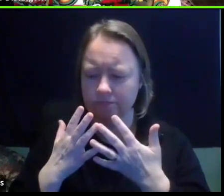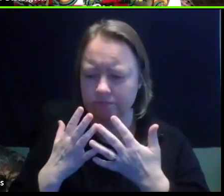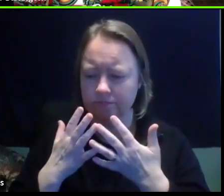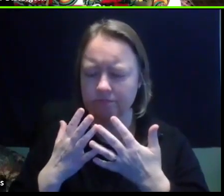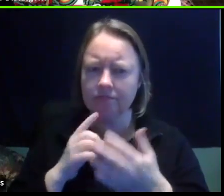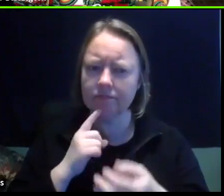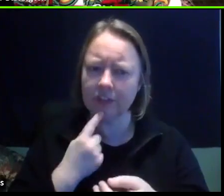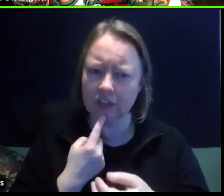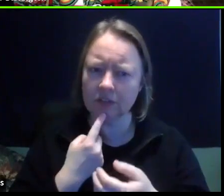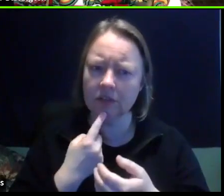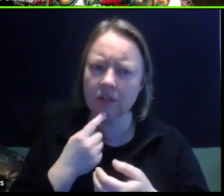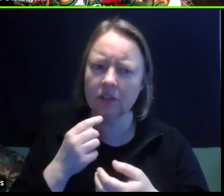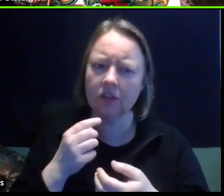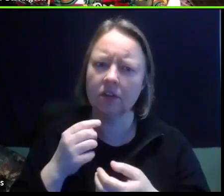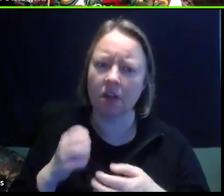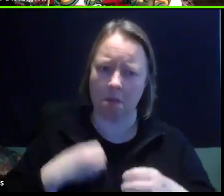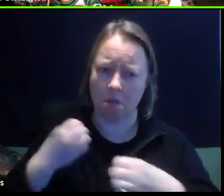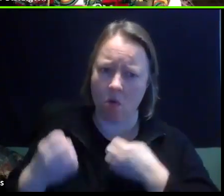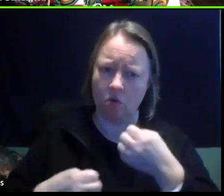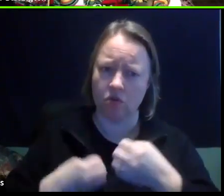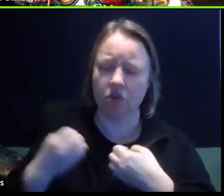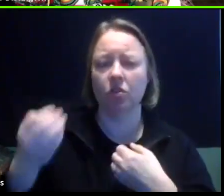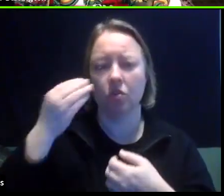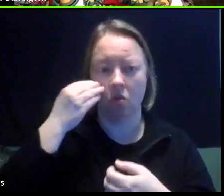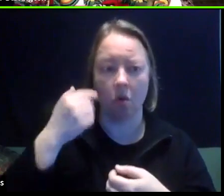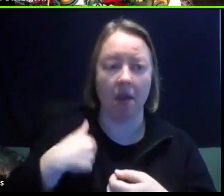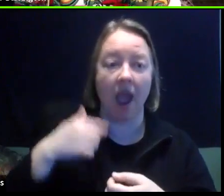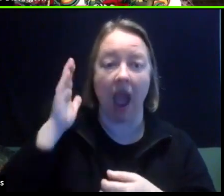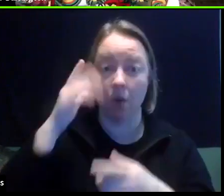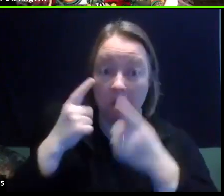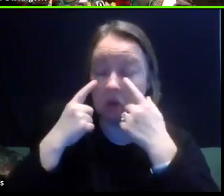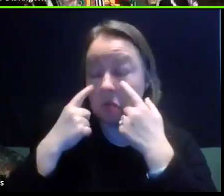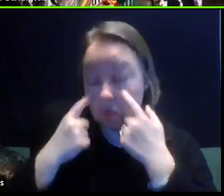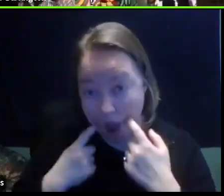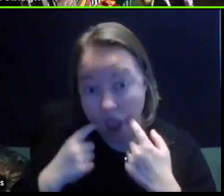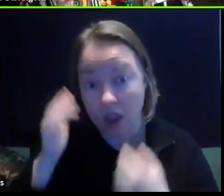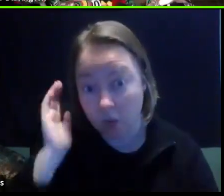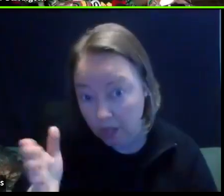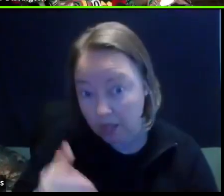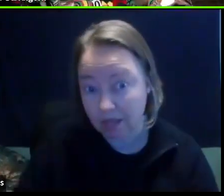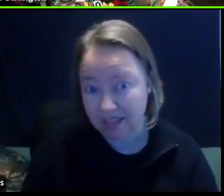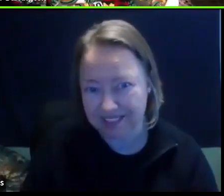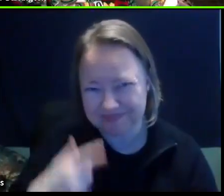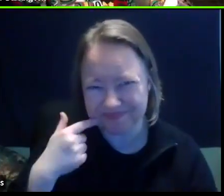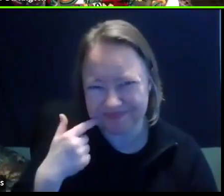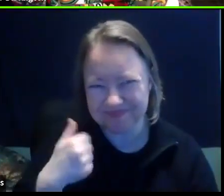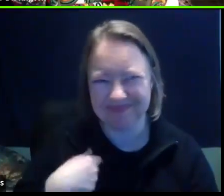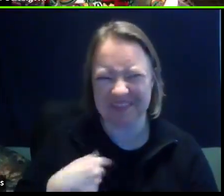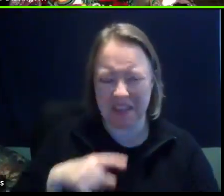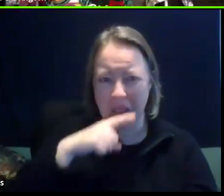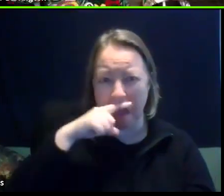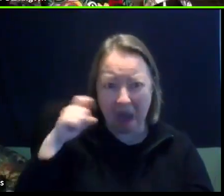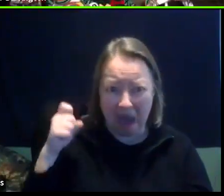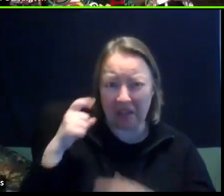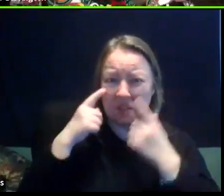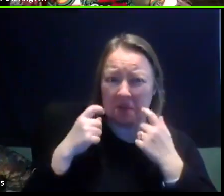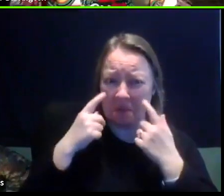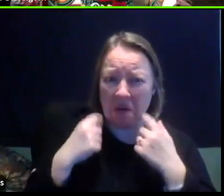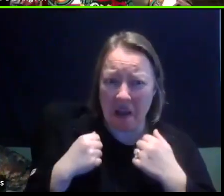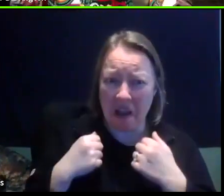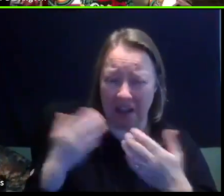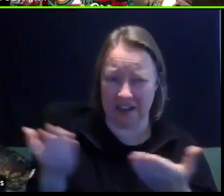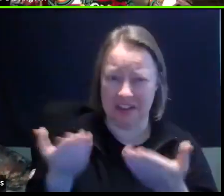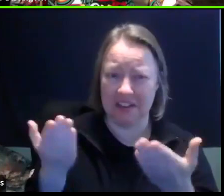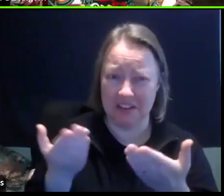very sober. Emotionally, and you know me, I will cry the ugly cry on